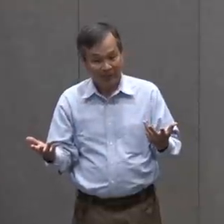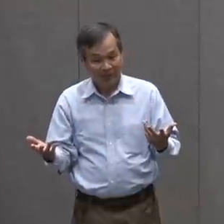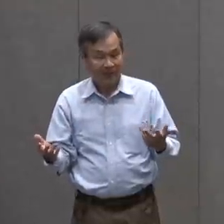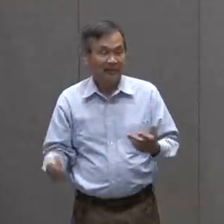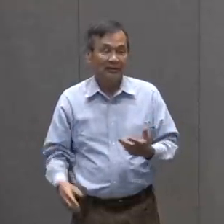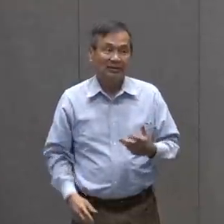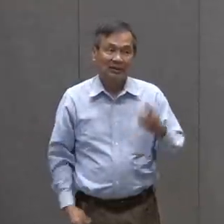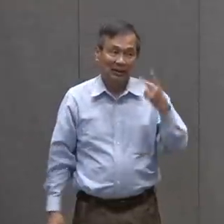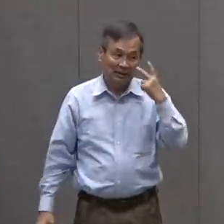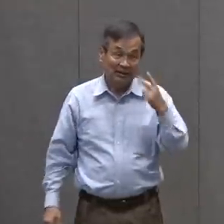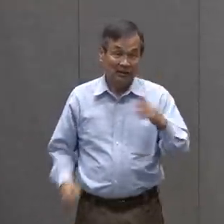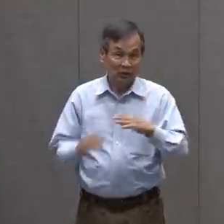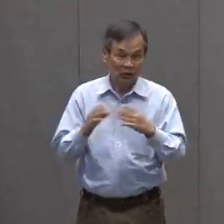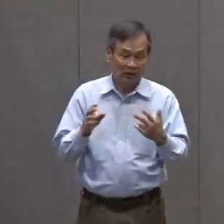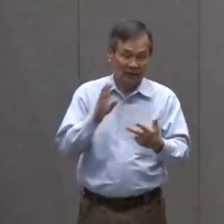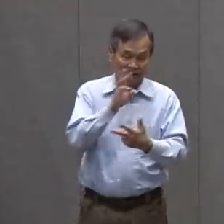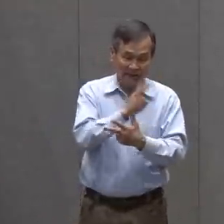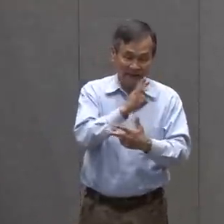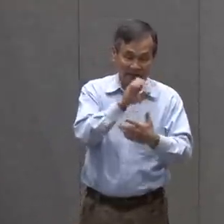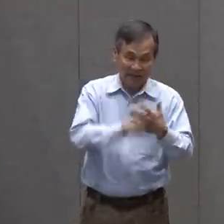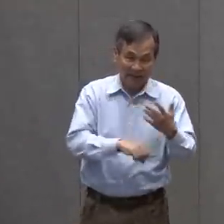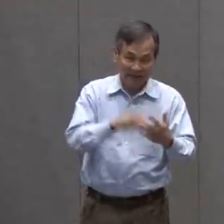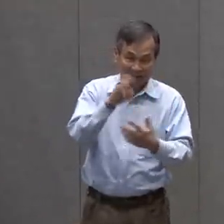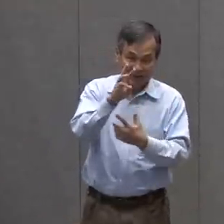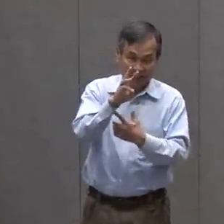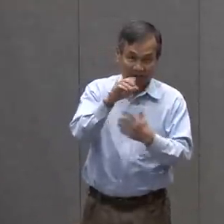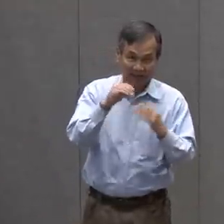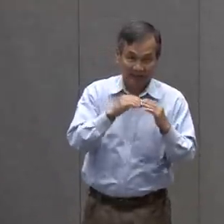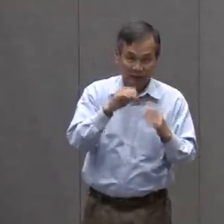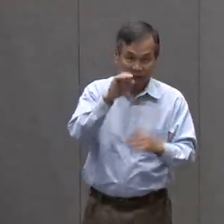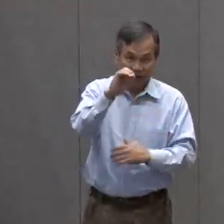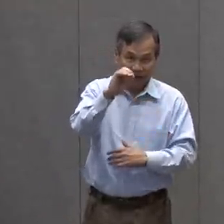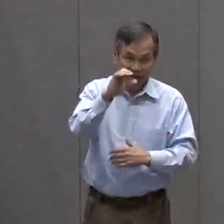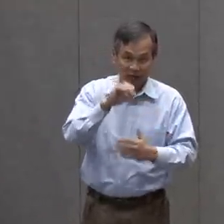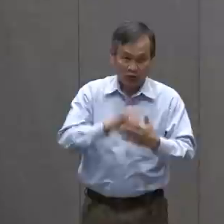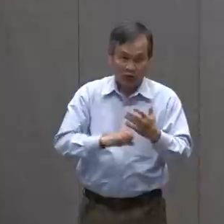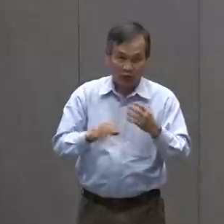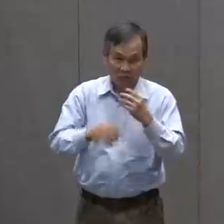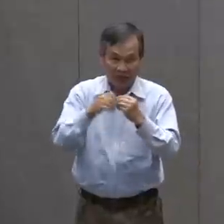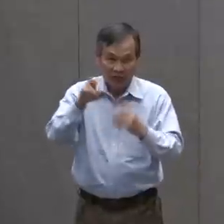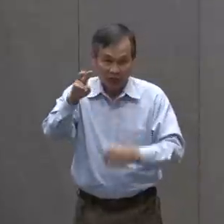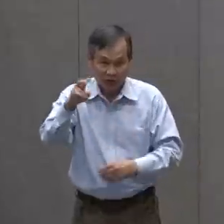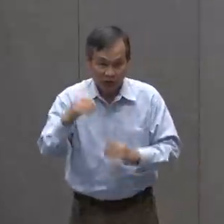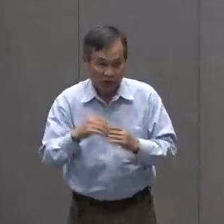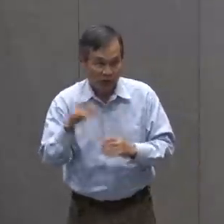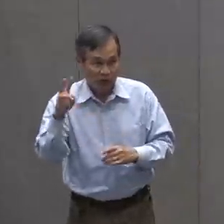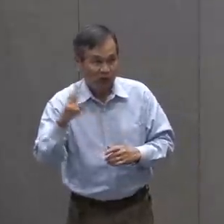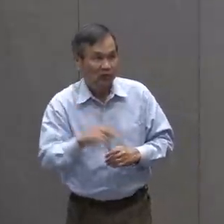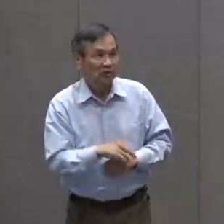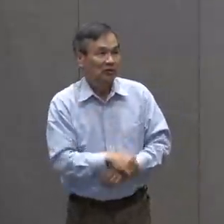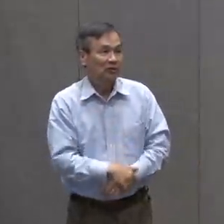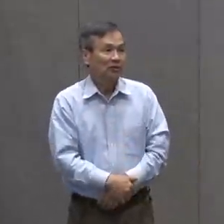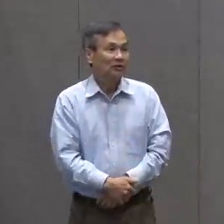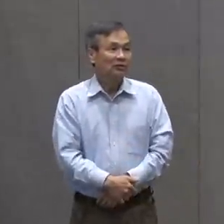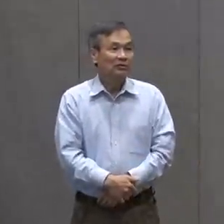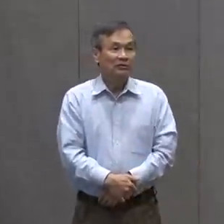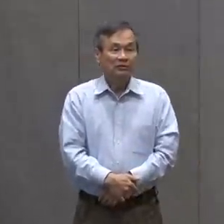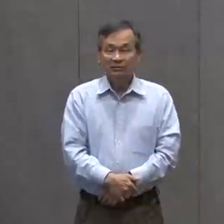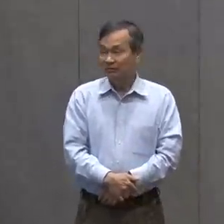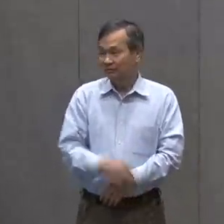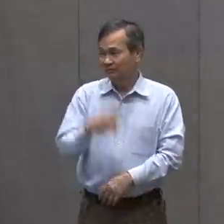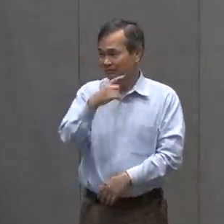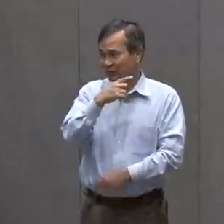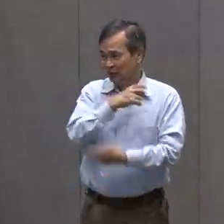because I see it's open. I'm going to say 6 minus 6 is 0. 0 plus 2 is 2. I like that strategy. She stole that from me.